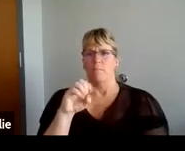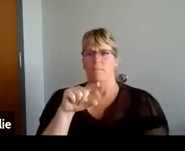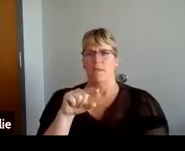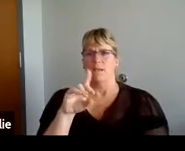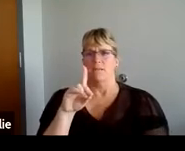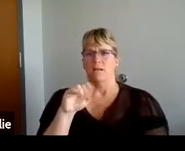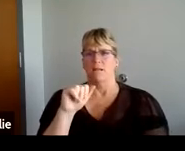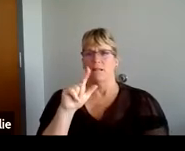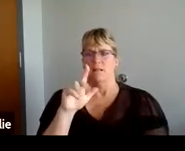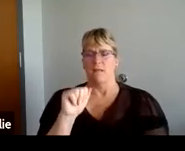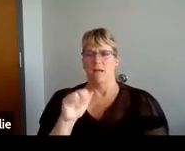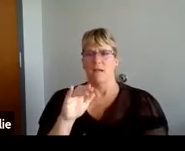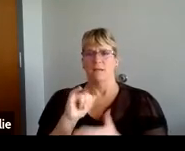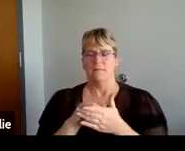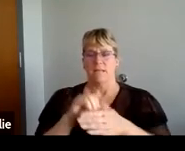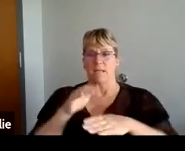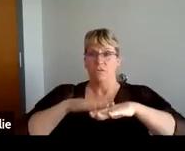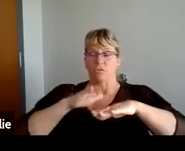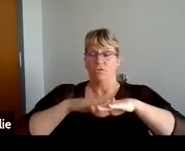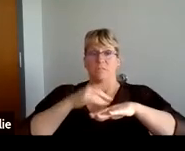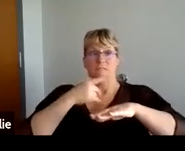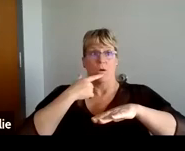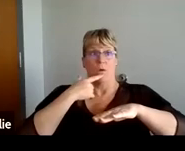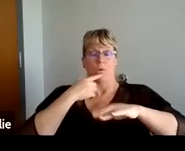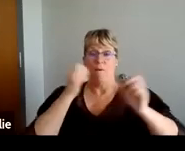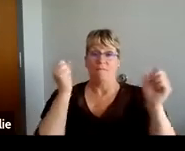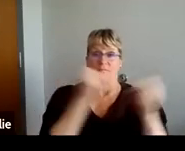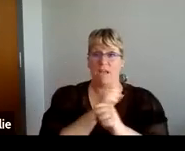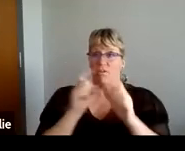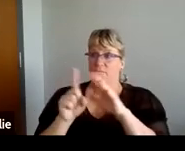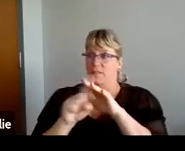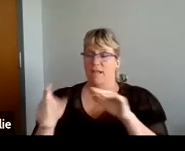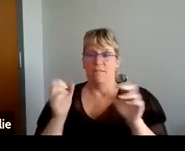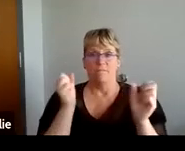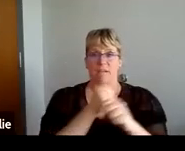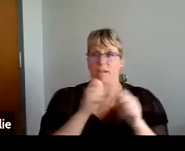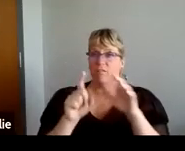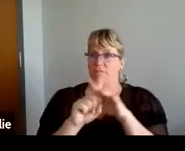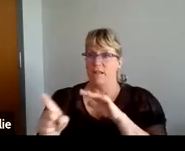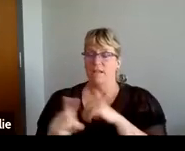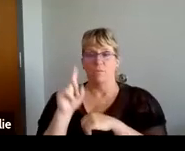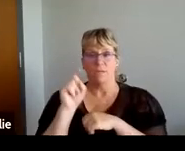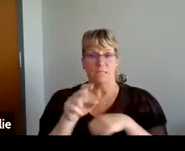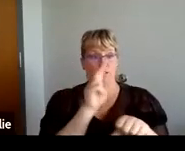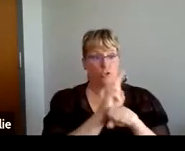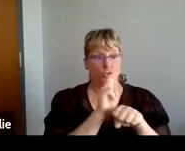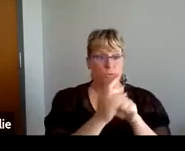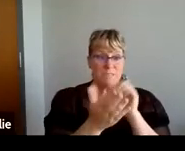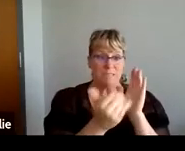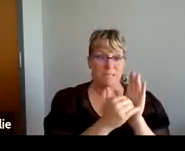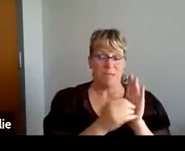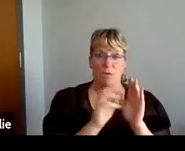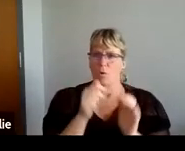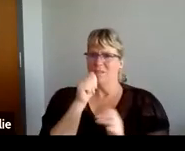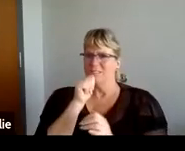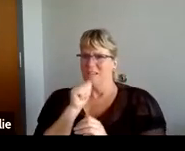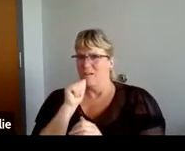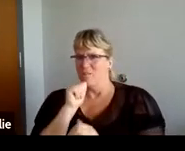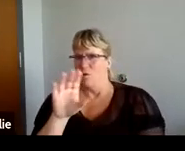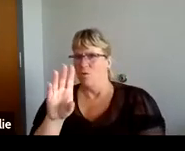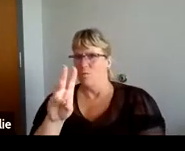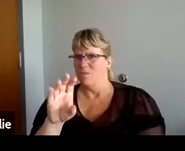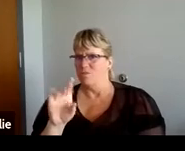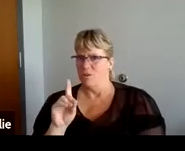on activated alert saying, oh, fight or flight here. We've got to either, use again or suffer the consequences of